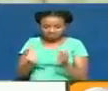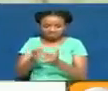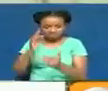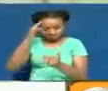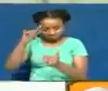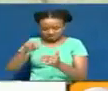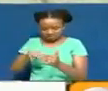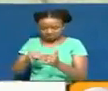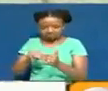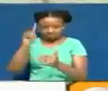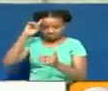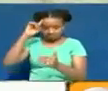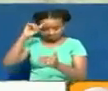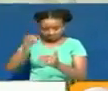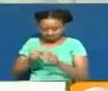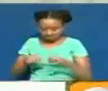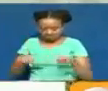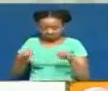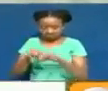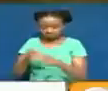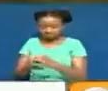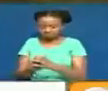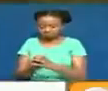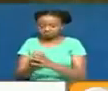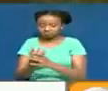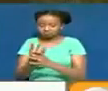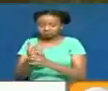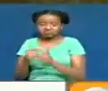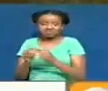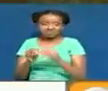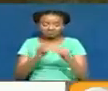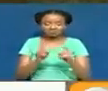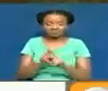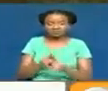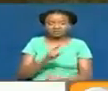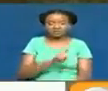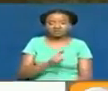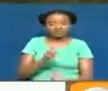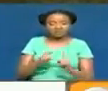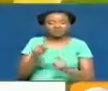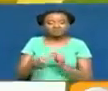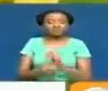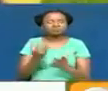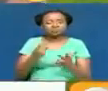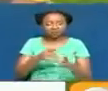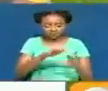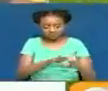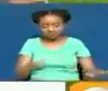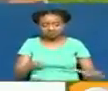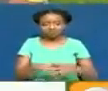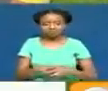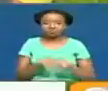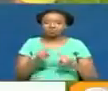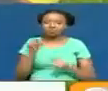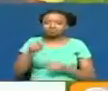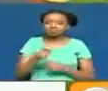is grown through vegetative means and not from the seeds. The ever-cheerful farmer says potato seed farming is an